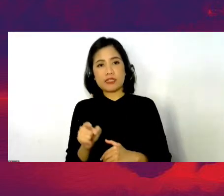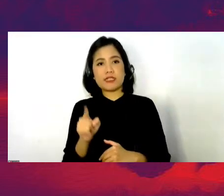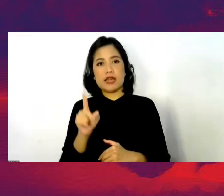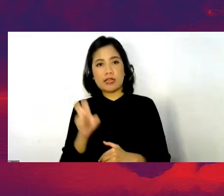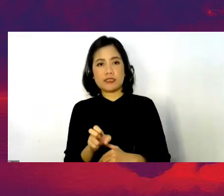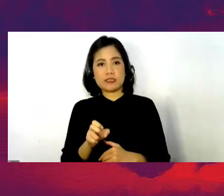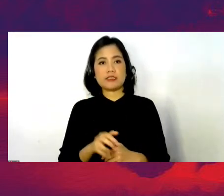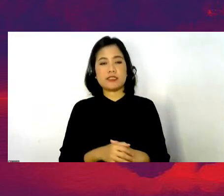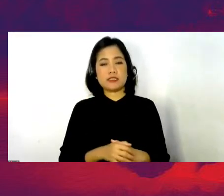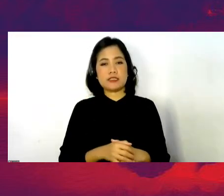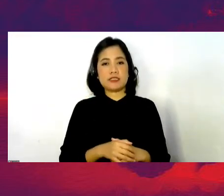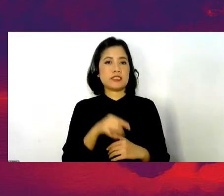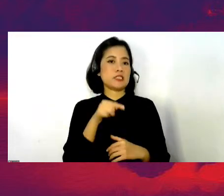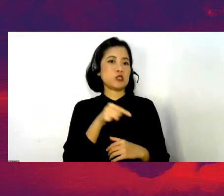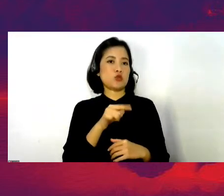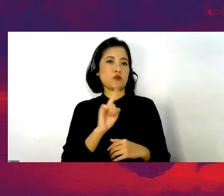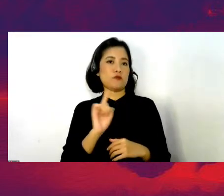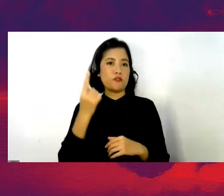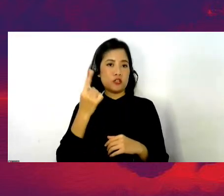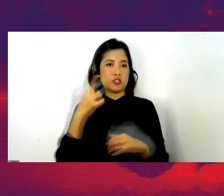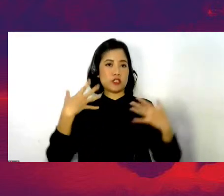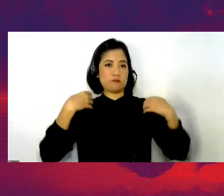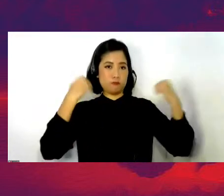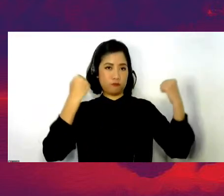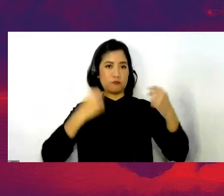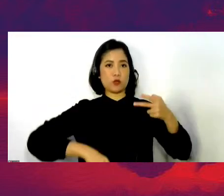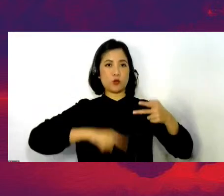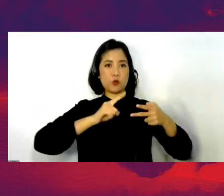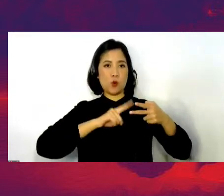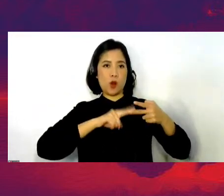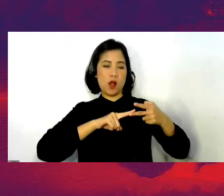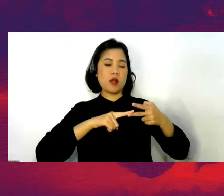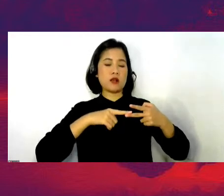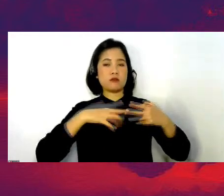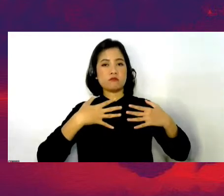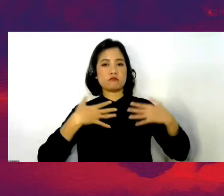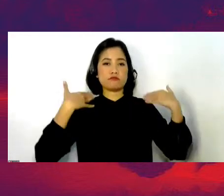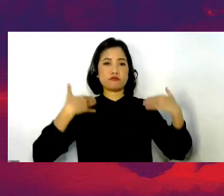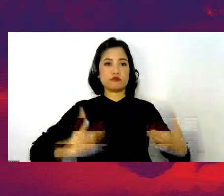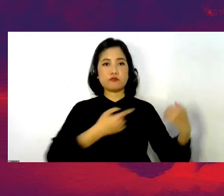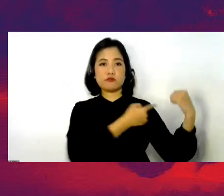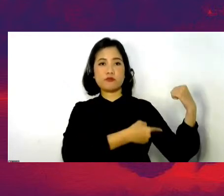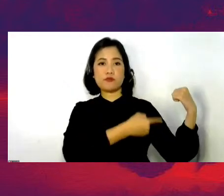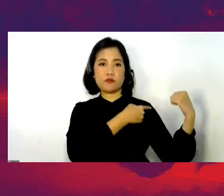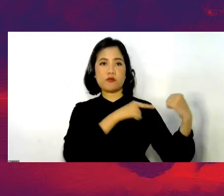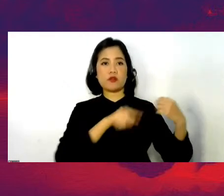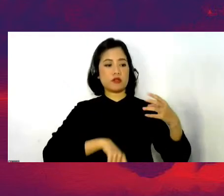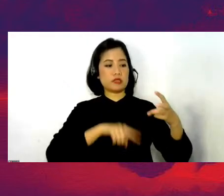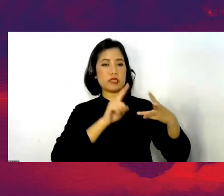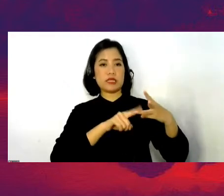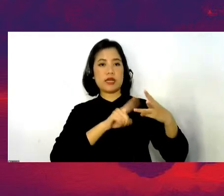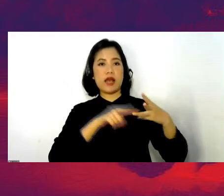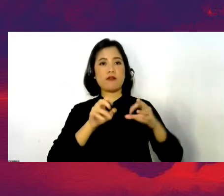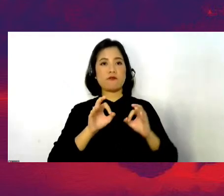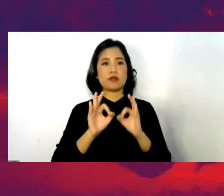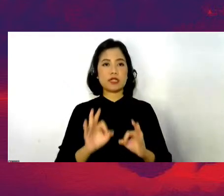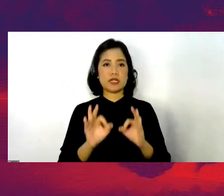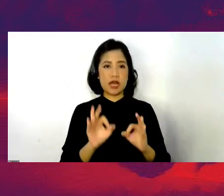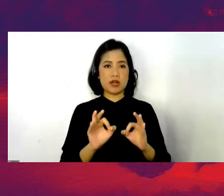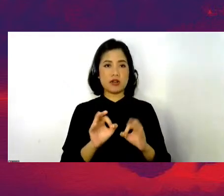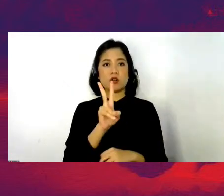That's the first theme, health. The second theme in human capital clearly is about education, making sure that 20% of our budget,